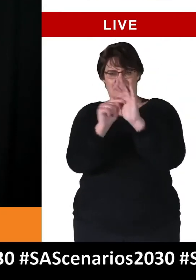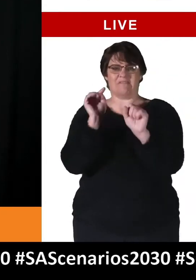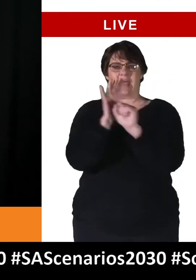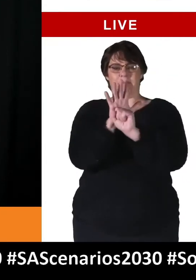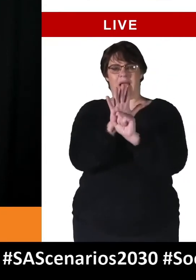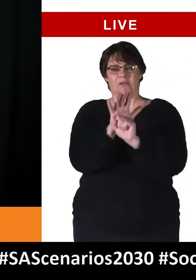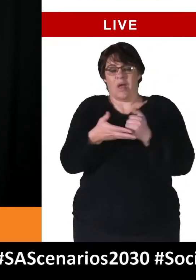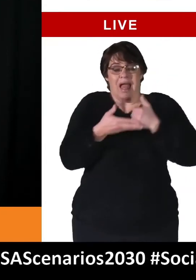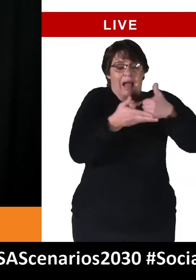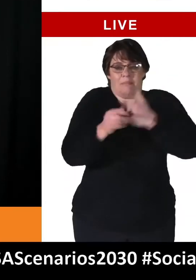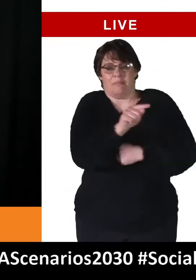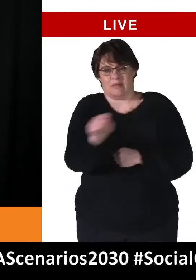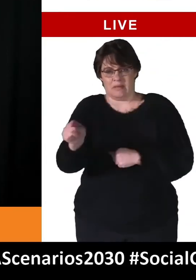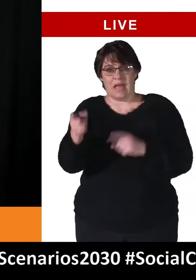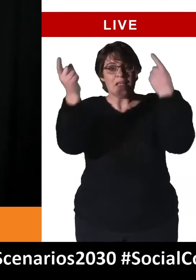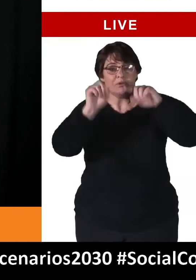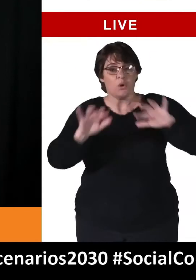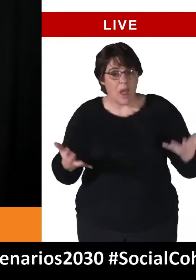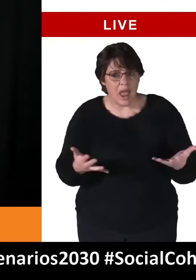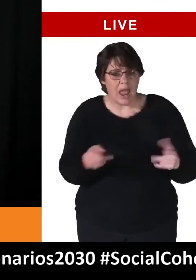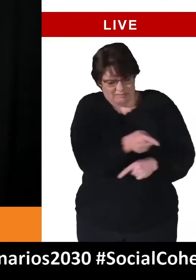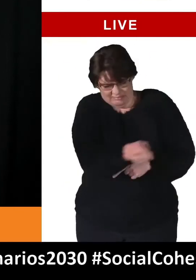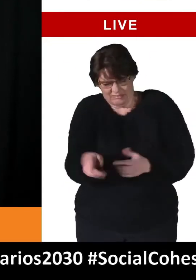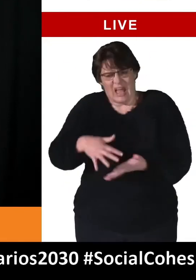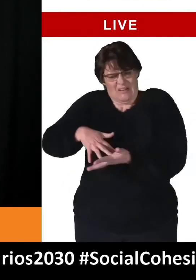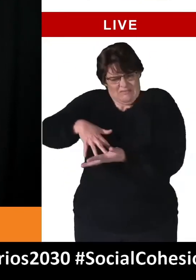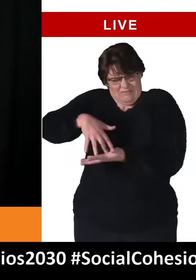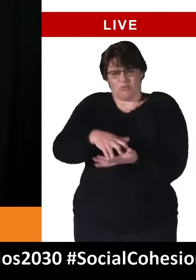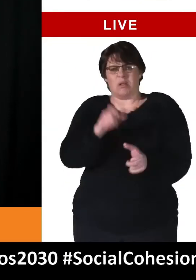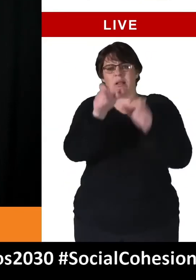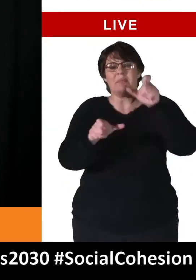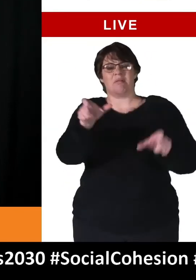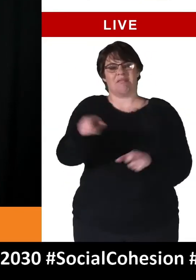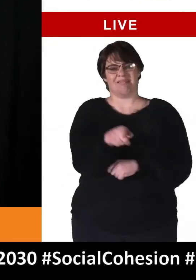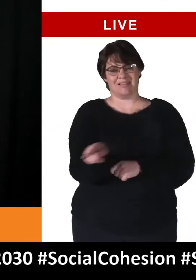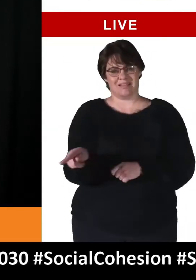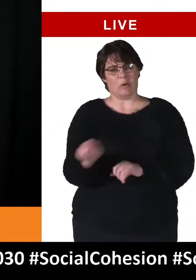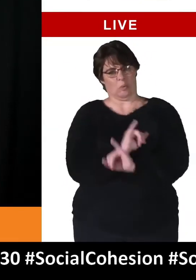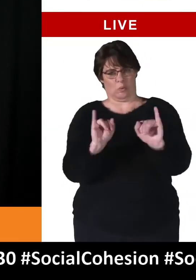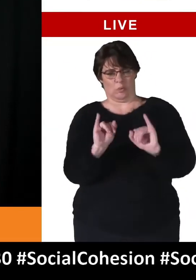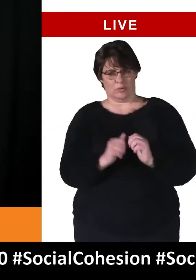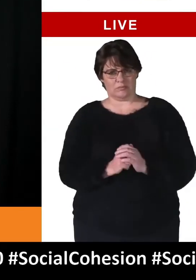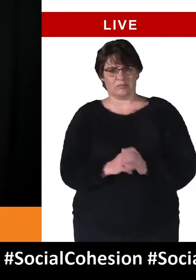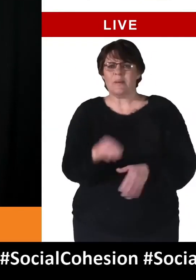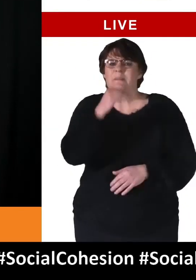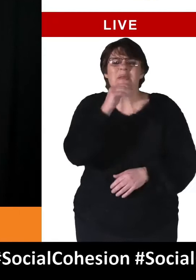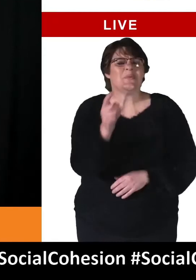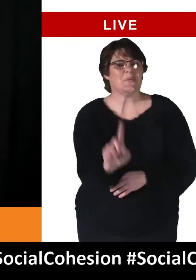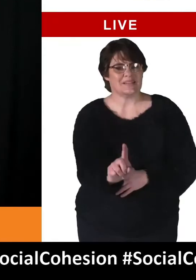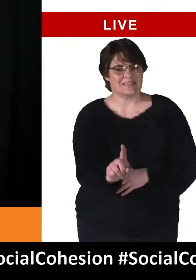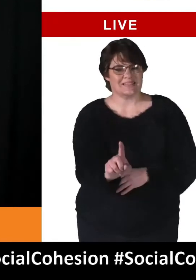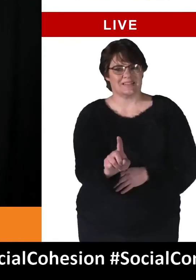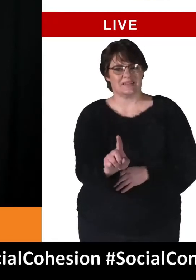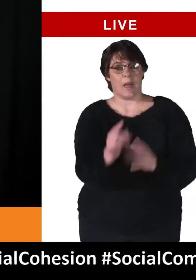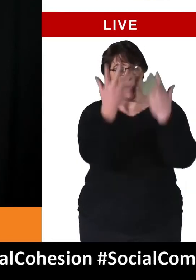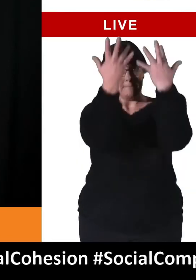of COVID-19, especially amongst the most vulnerable amongst ourselves. But that simply means that